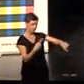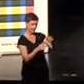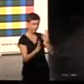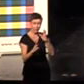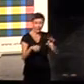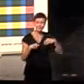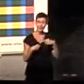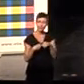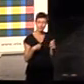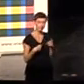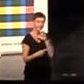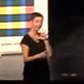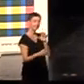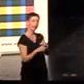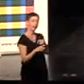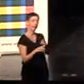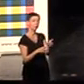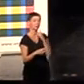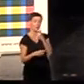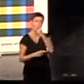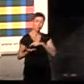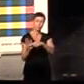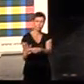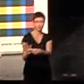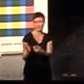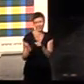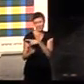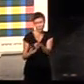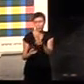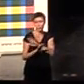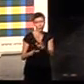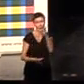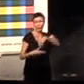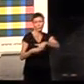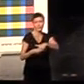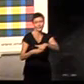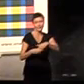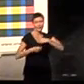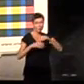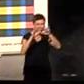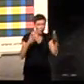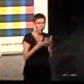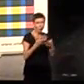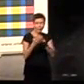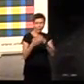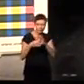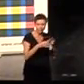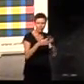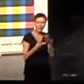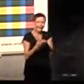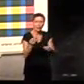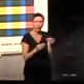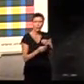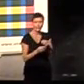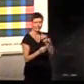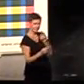de diagnoses dat ik 16 models arnott's inclusief a globalised economie dat is nog niet op de